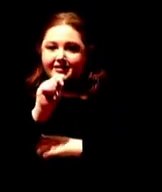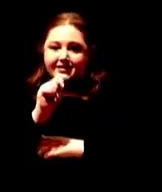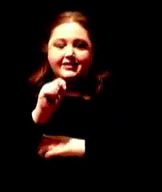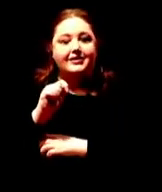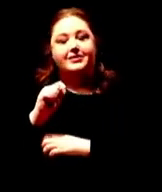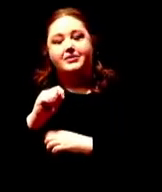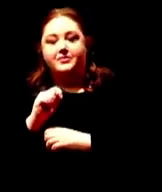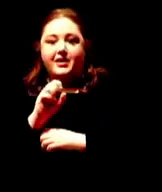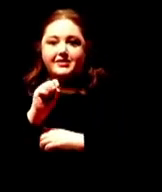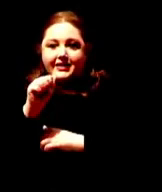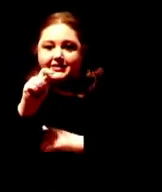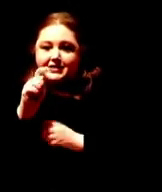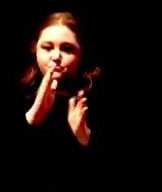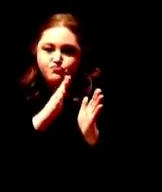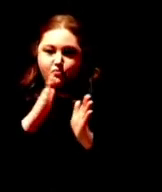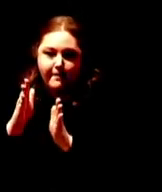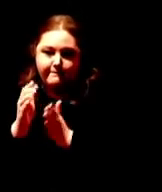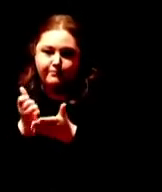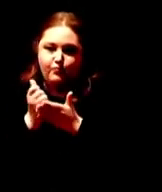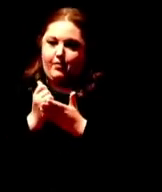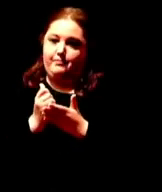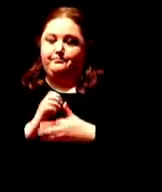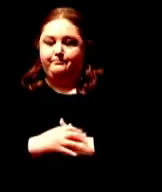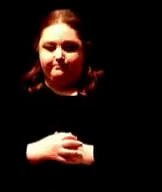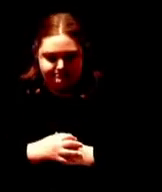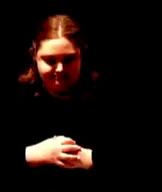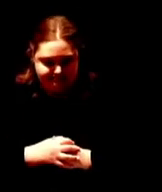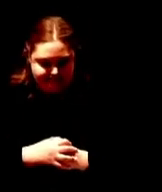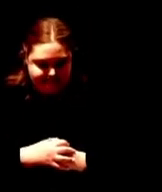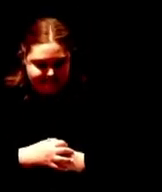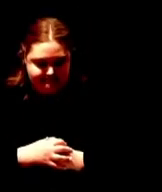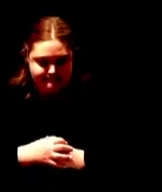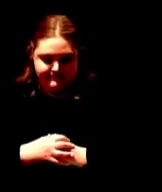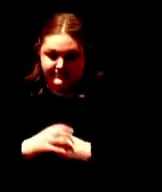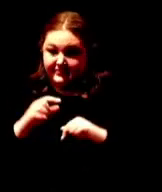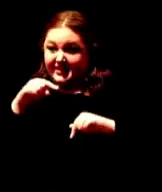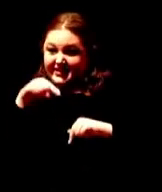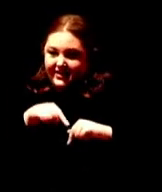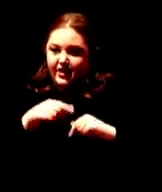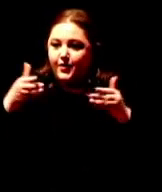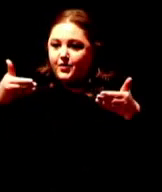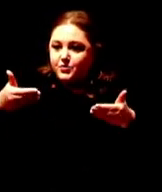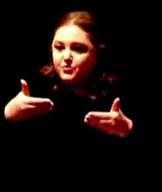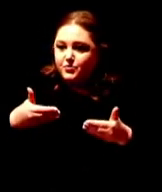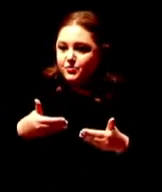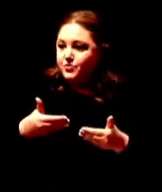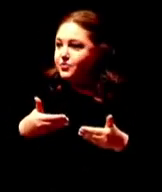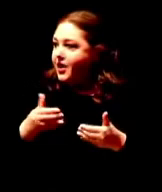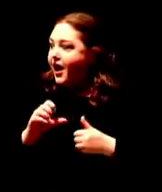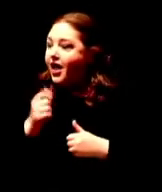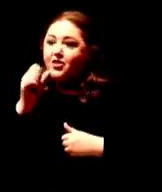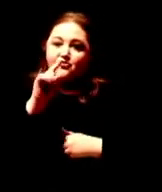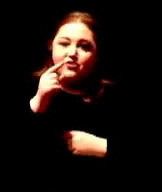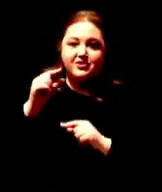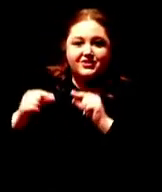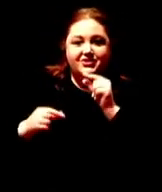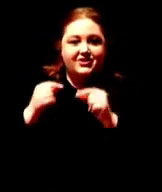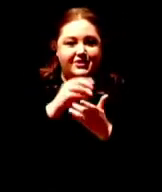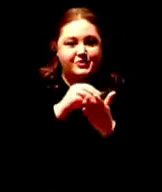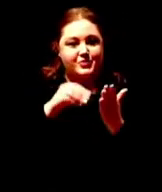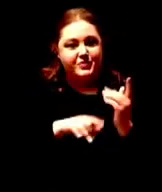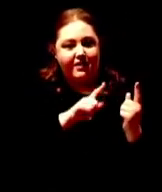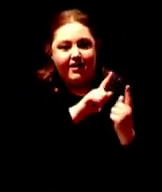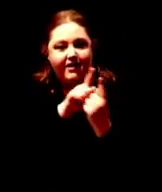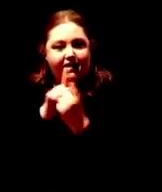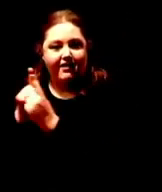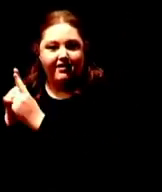level the field for first-generation students like me. Here, I was introduced to other first-generation students.